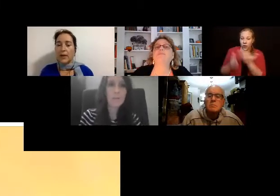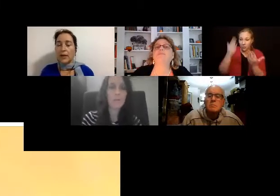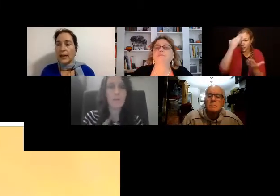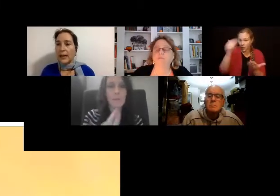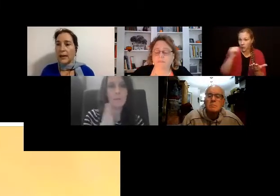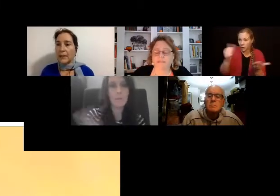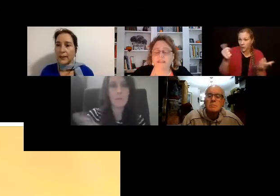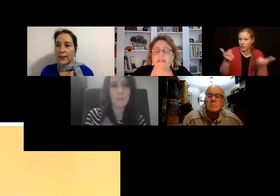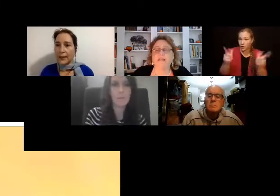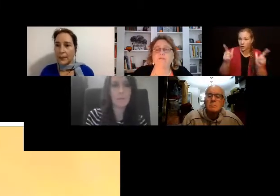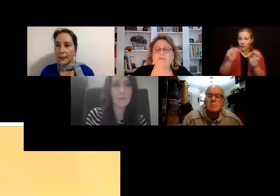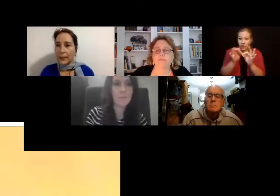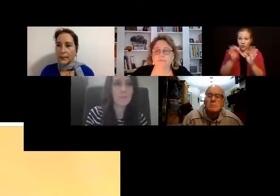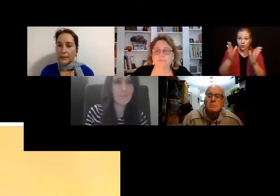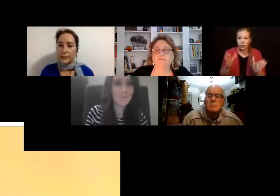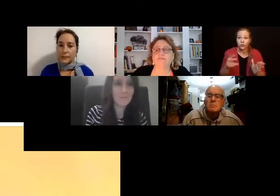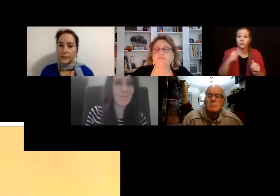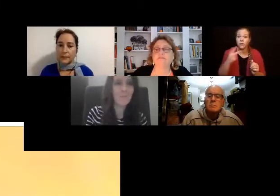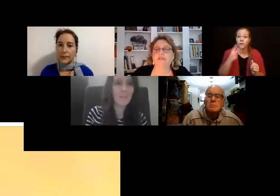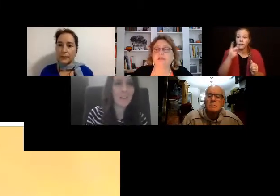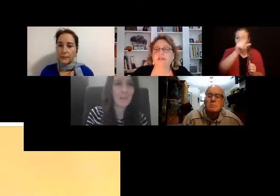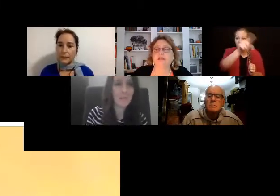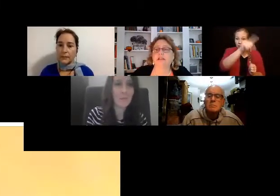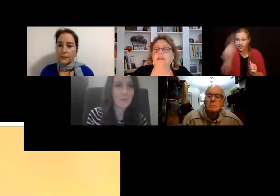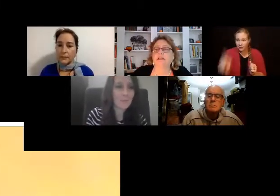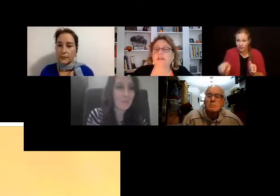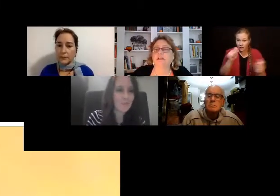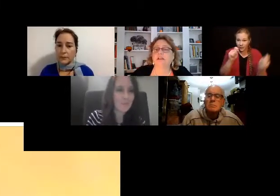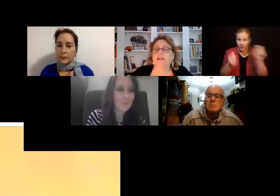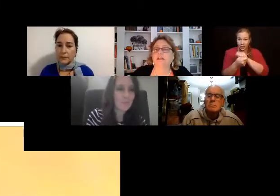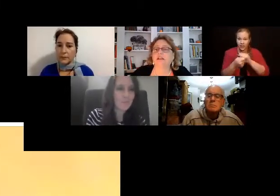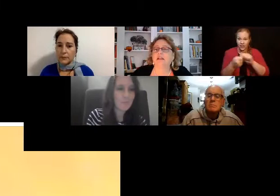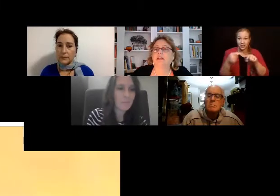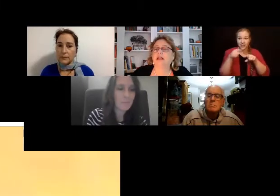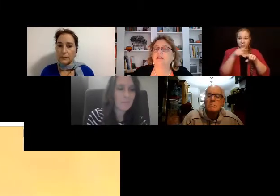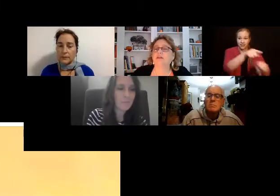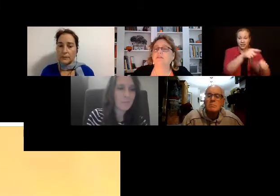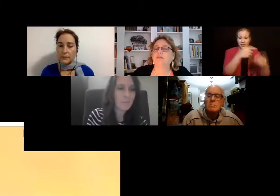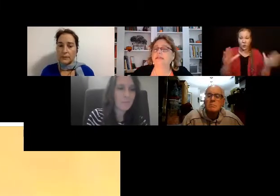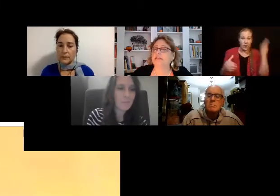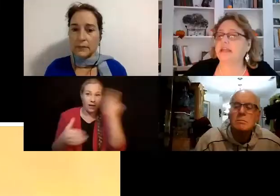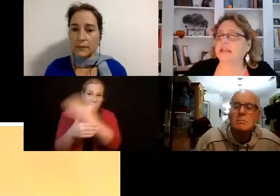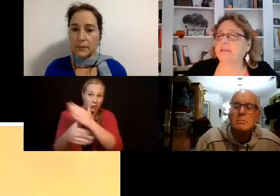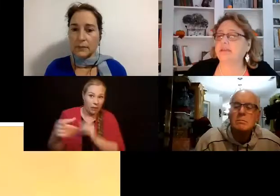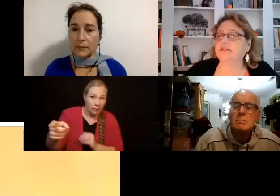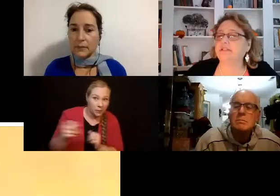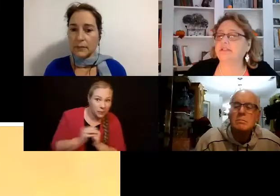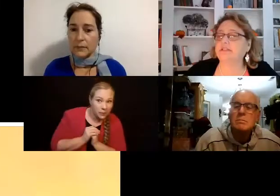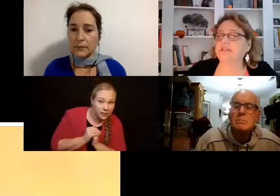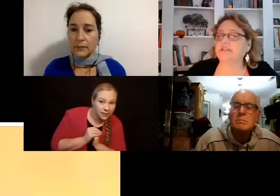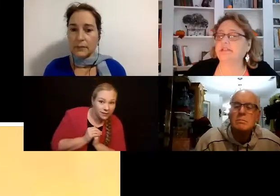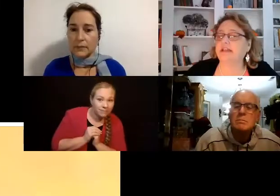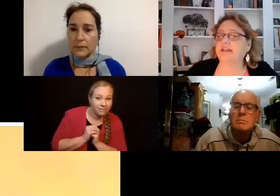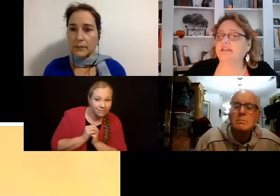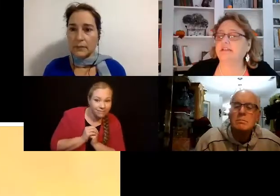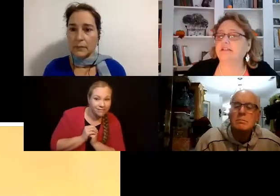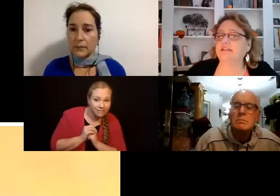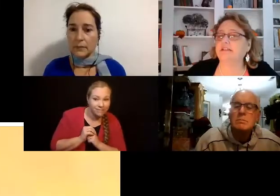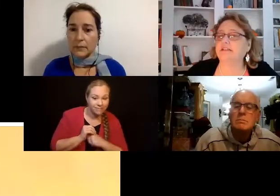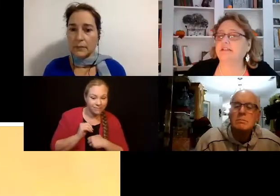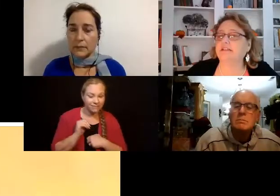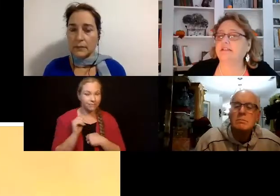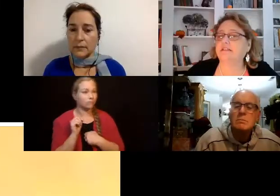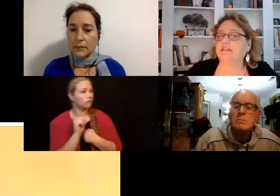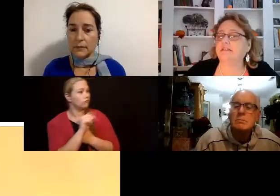interpreter. Thank you. Thank you. How long will that take, Emily? Just a sec?